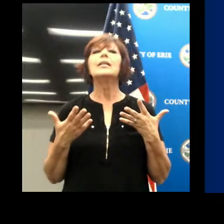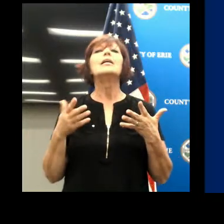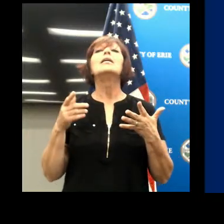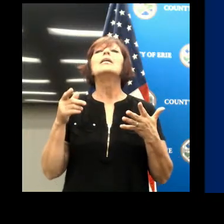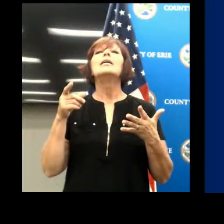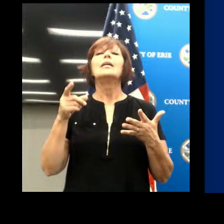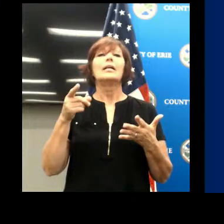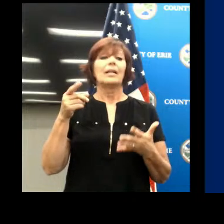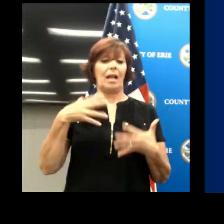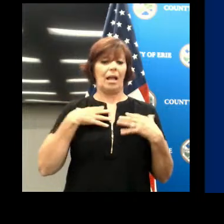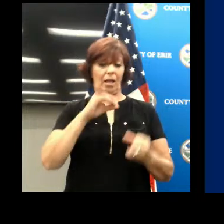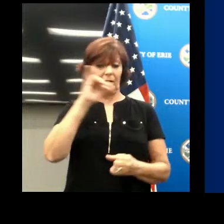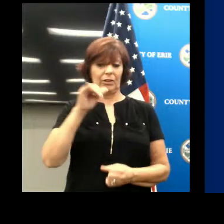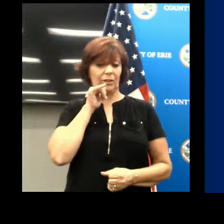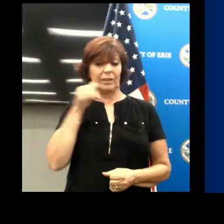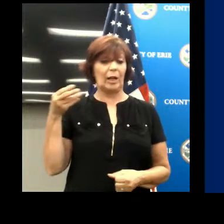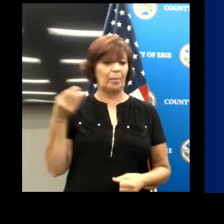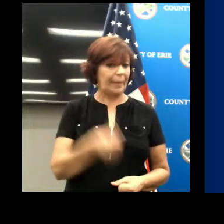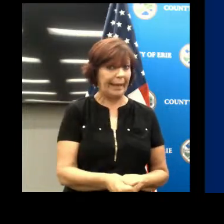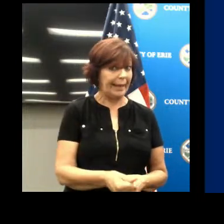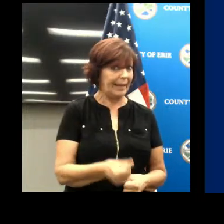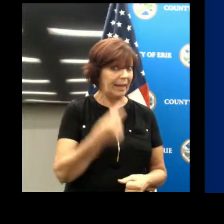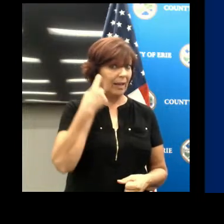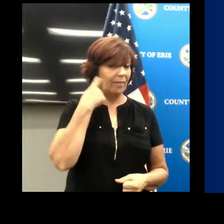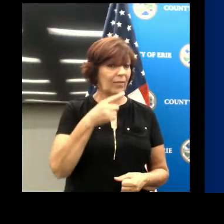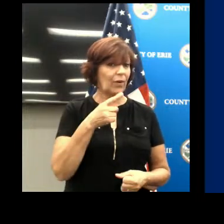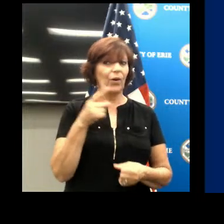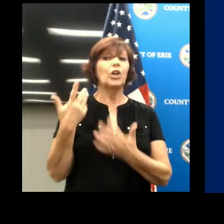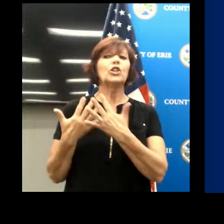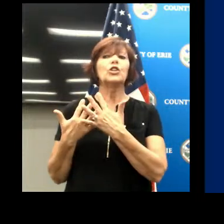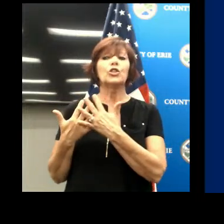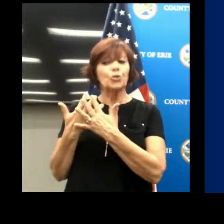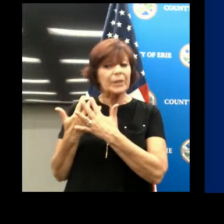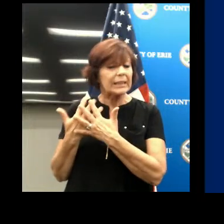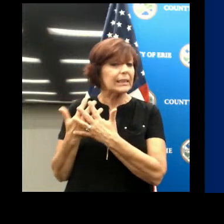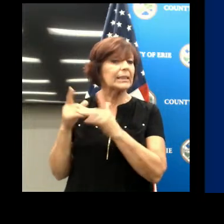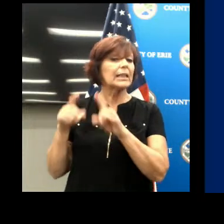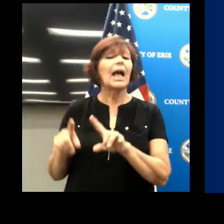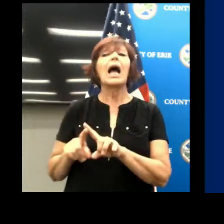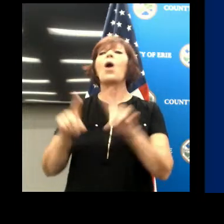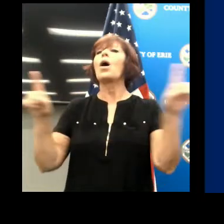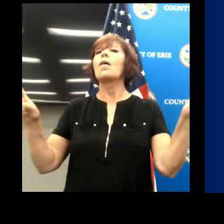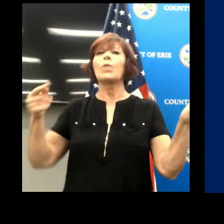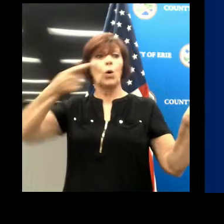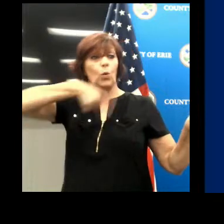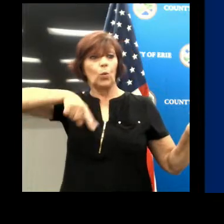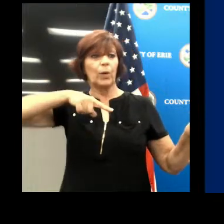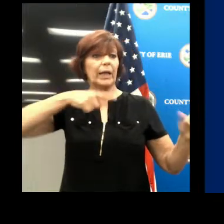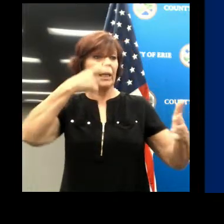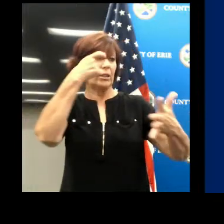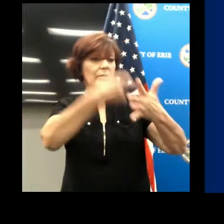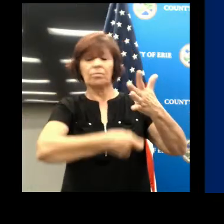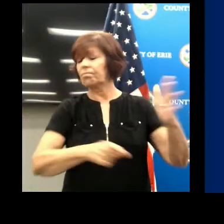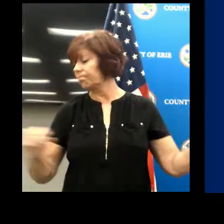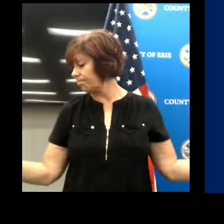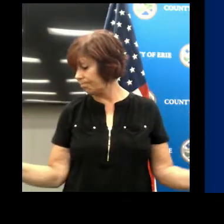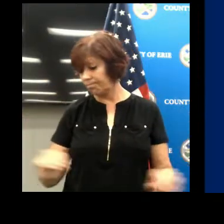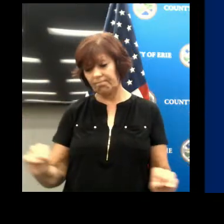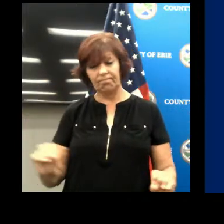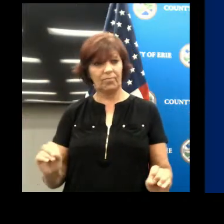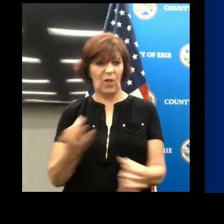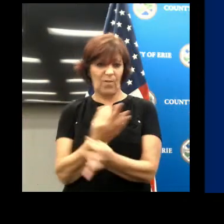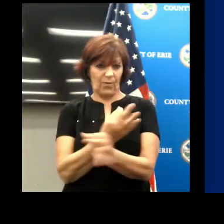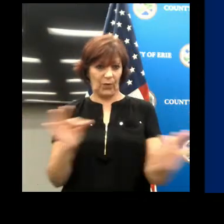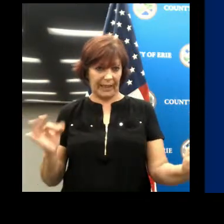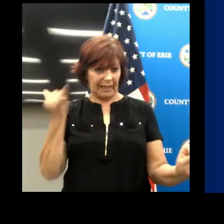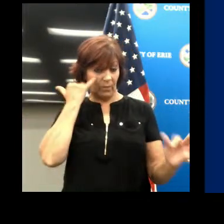plans are not reimbursing for certain categories of screening tests. However, We don't charge anybody for any reason they want to get tested.